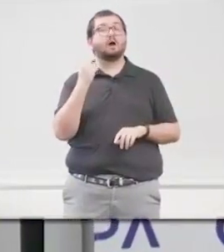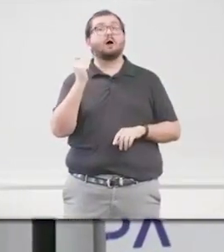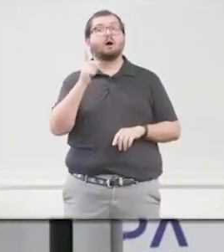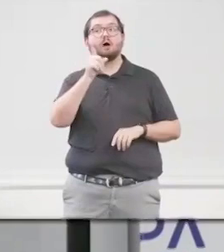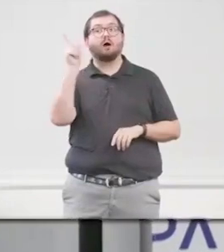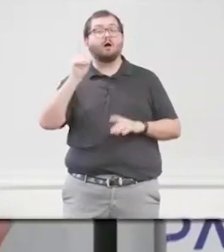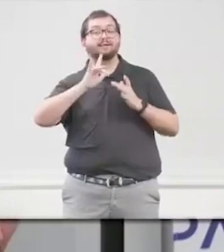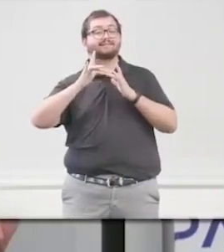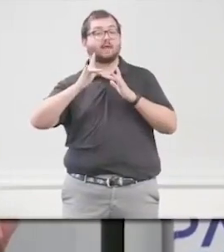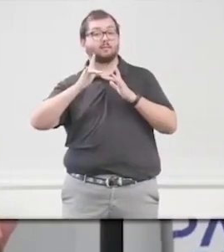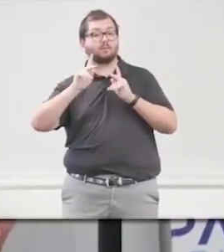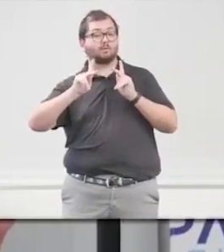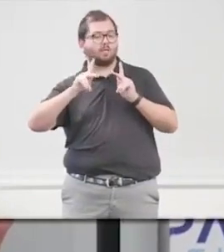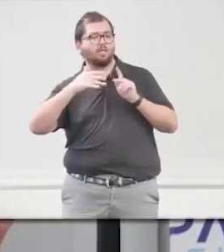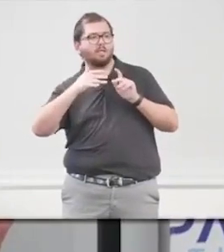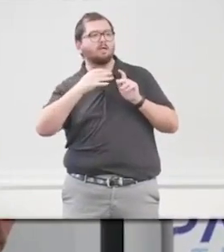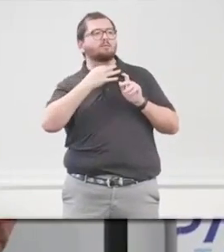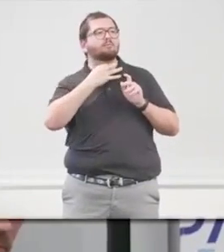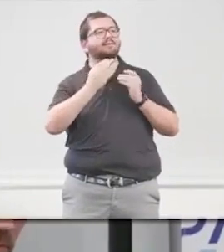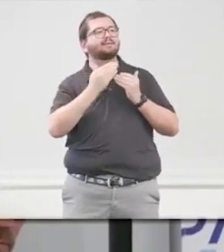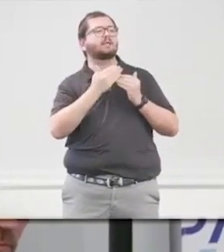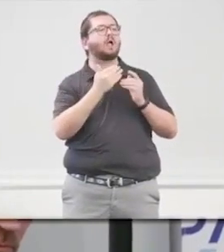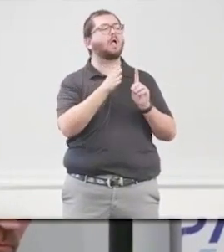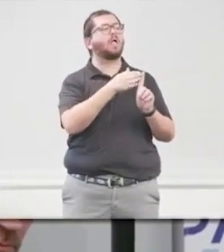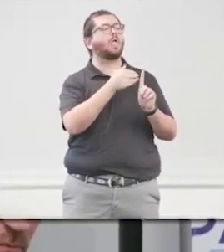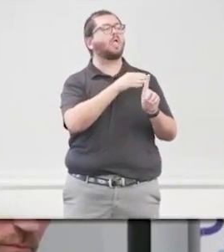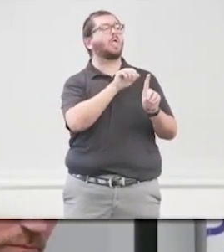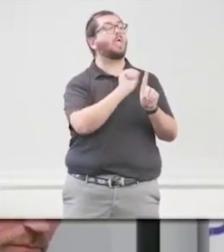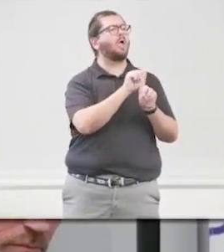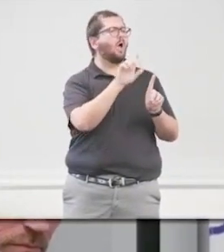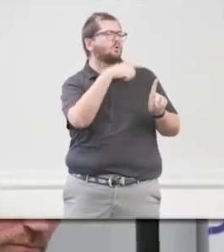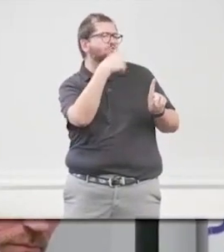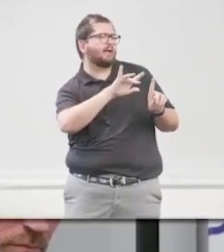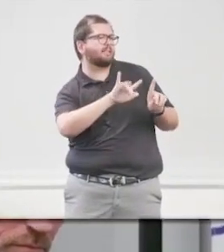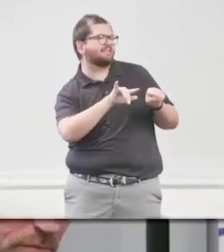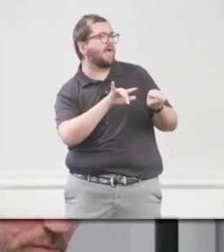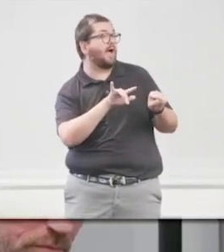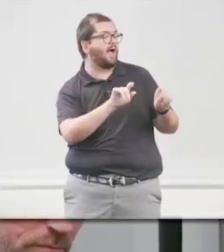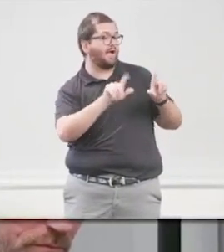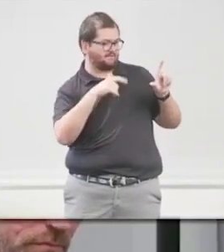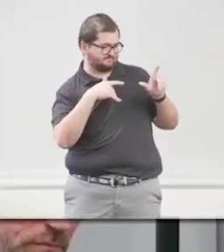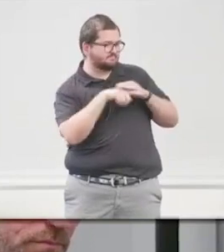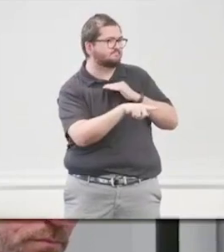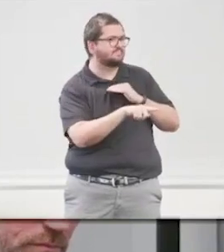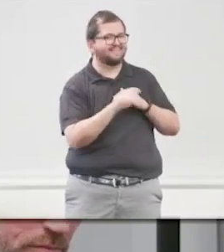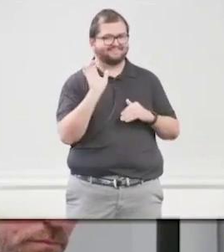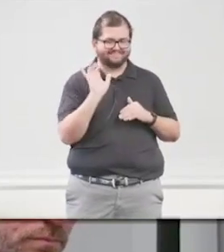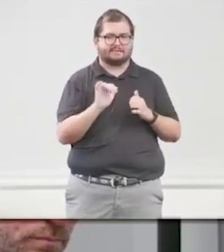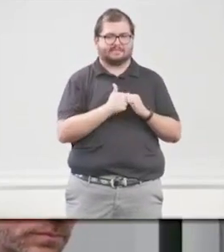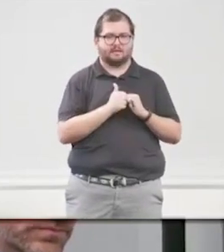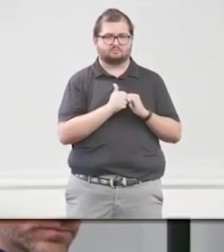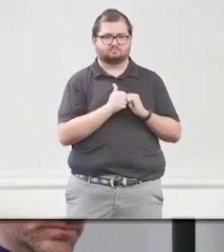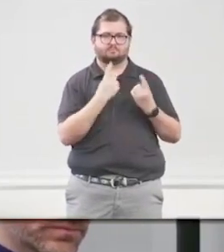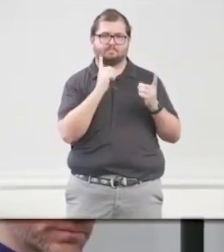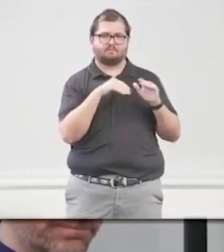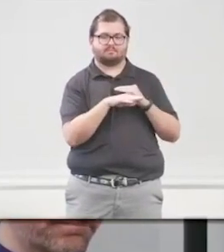at social engineering people and getting them to fall for clicking on links and opening attachments and things like that. And that's how they're getting in your back door, or